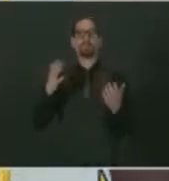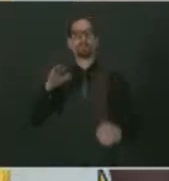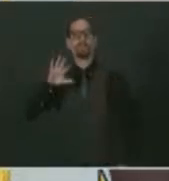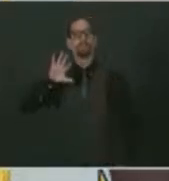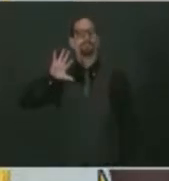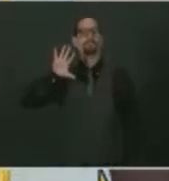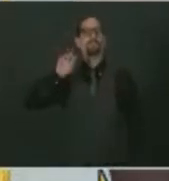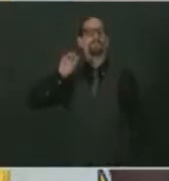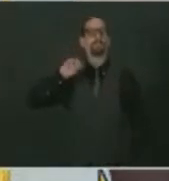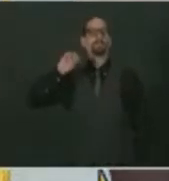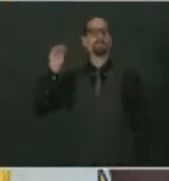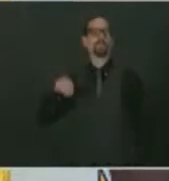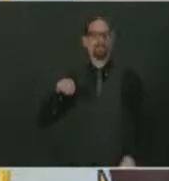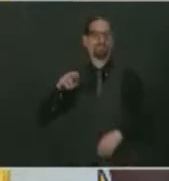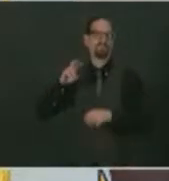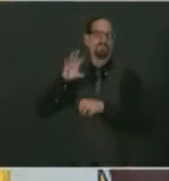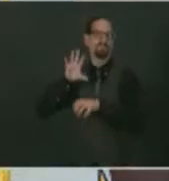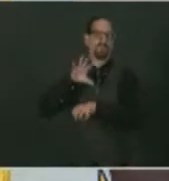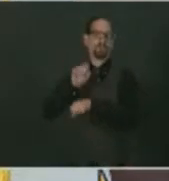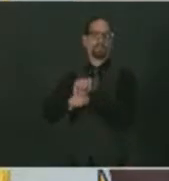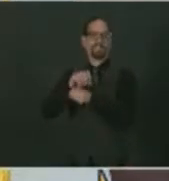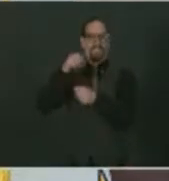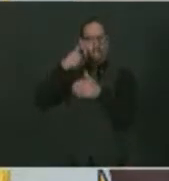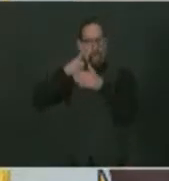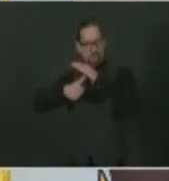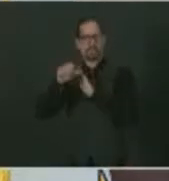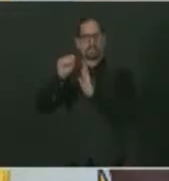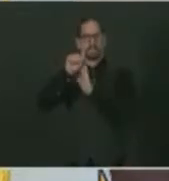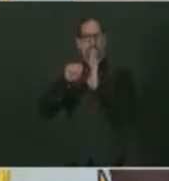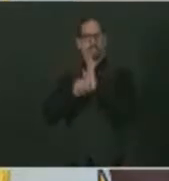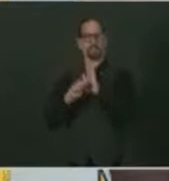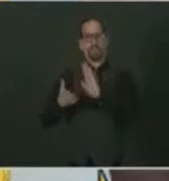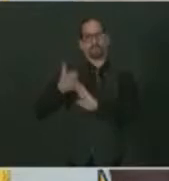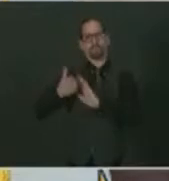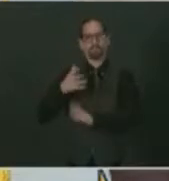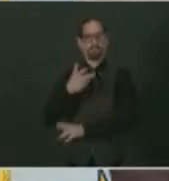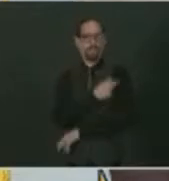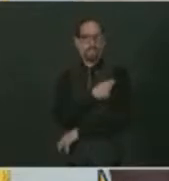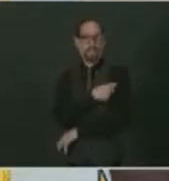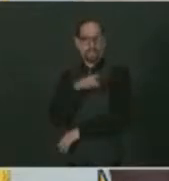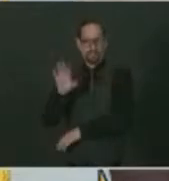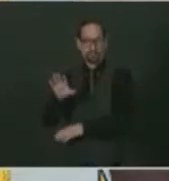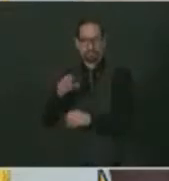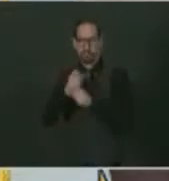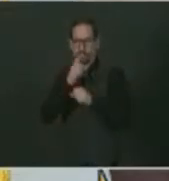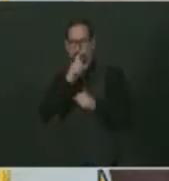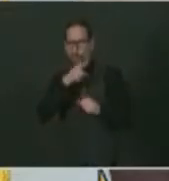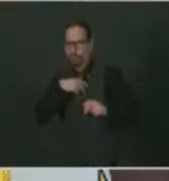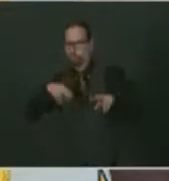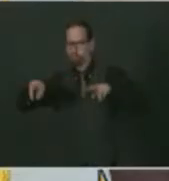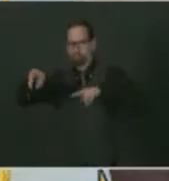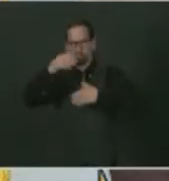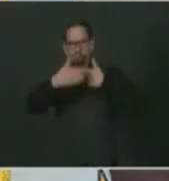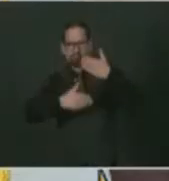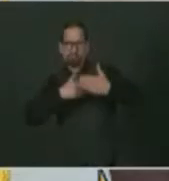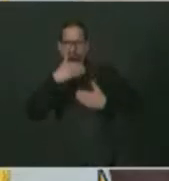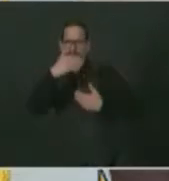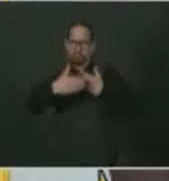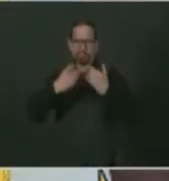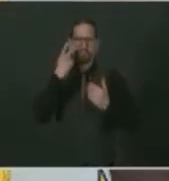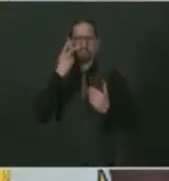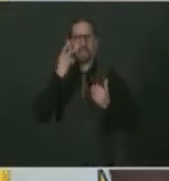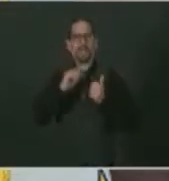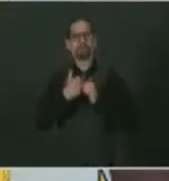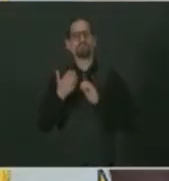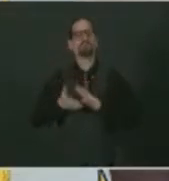being available through the pre-registration system. We're going to monitor the response and continue to adjust the vaccine to the